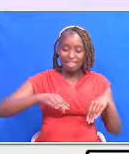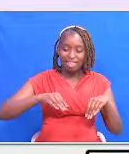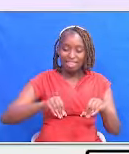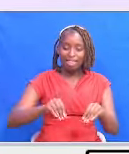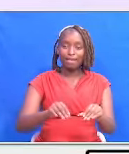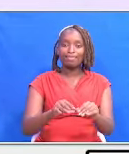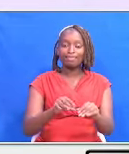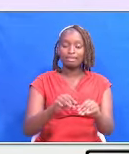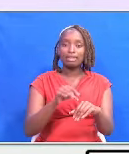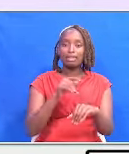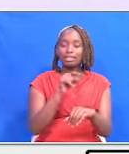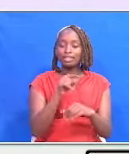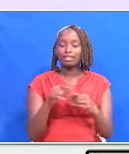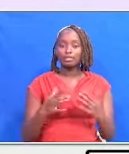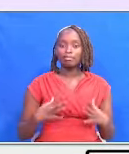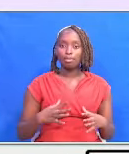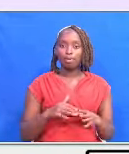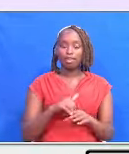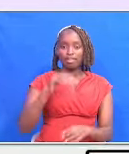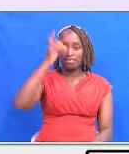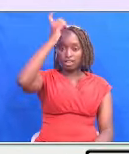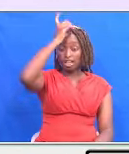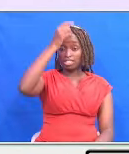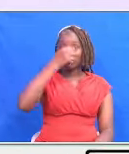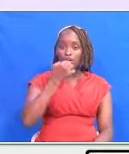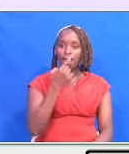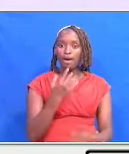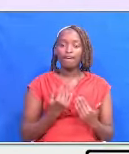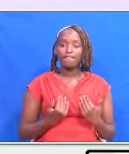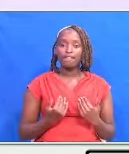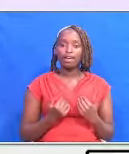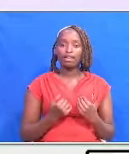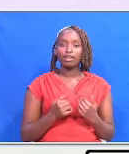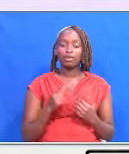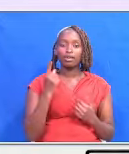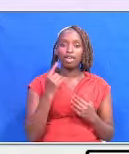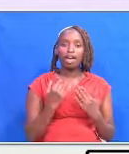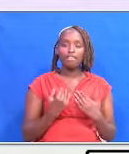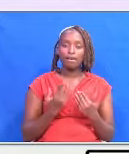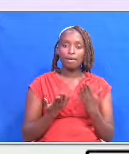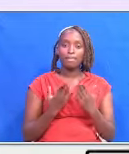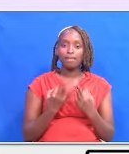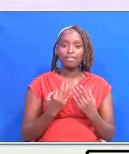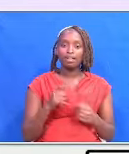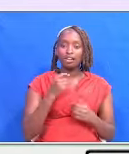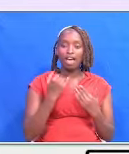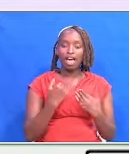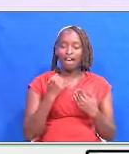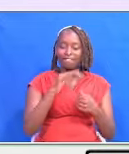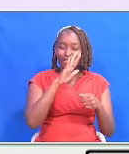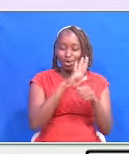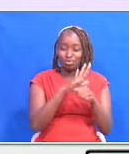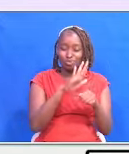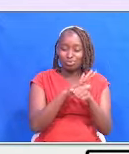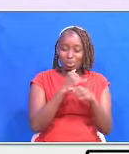They don't get it. You'll be told that it's there on a, you know, on a depot, but you are limited to 2 bags. So if you are supposed to have mass production, say you plant 1 acre, you